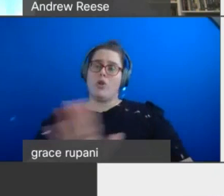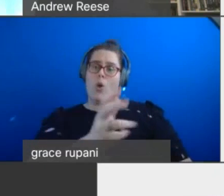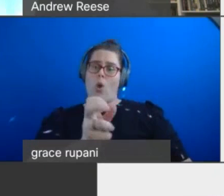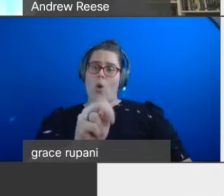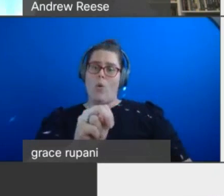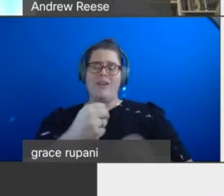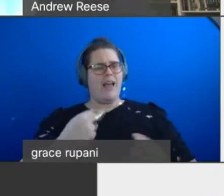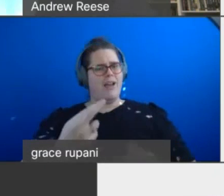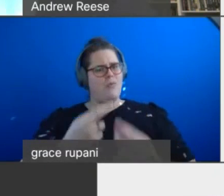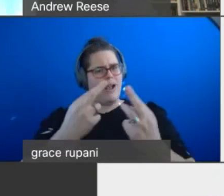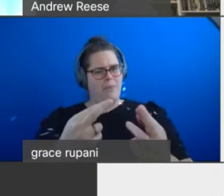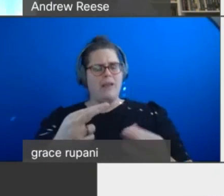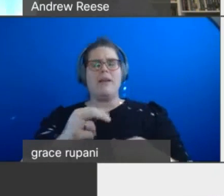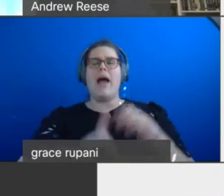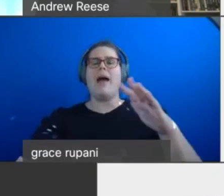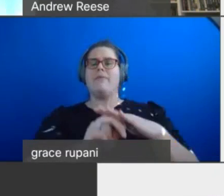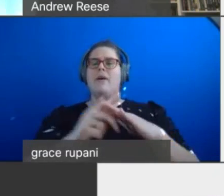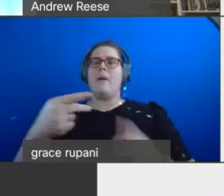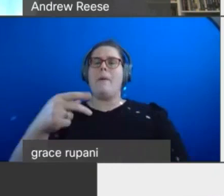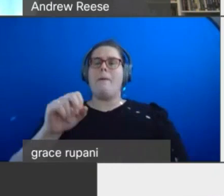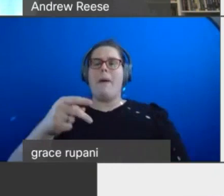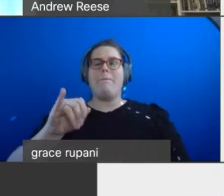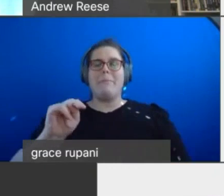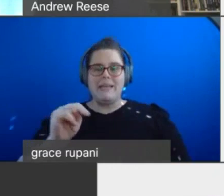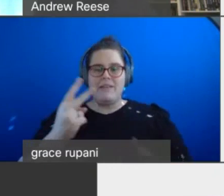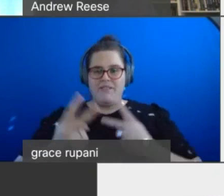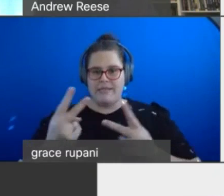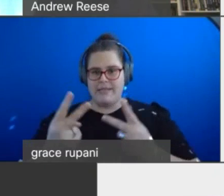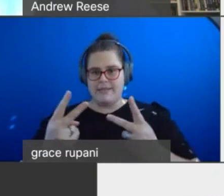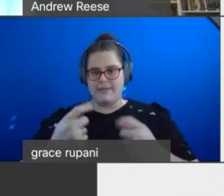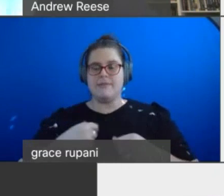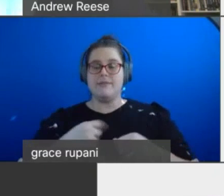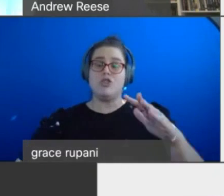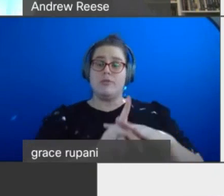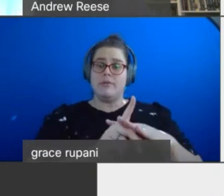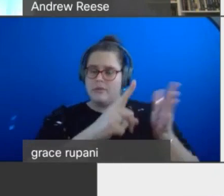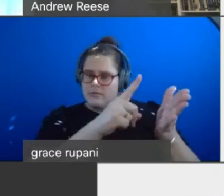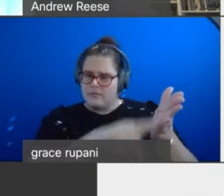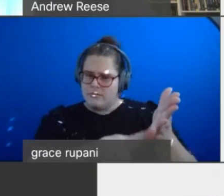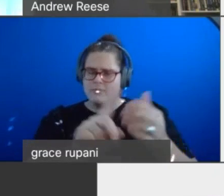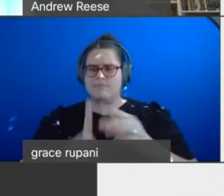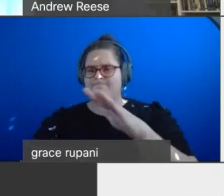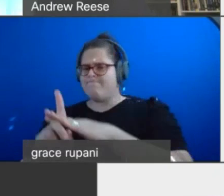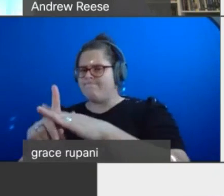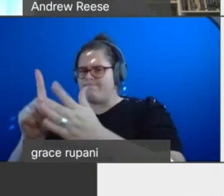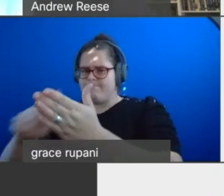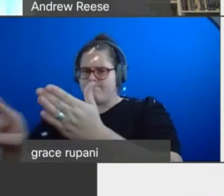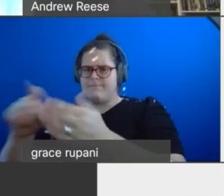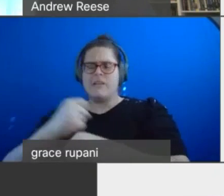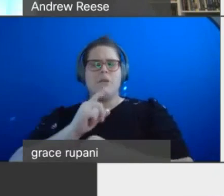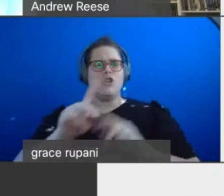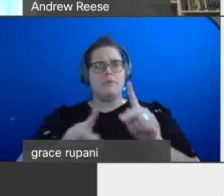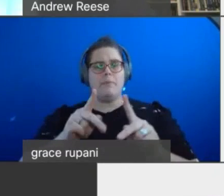with different placements to make sure that people are consistently implementing